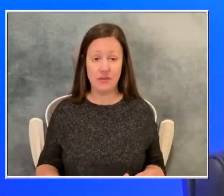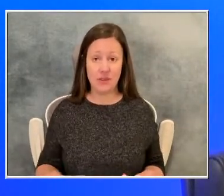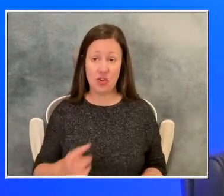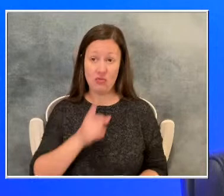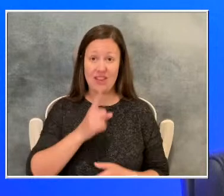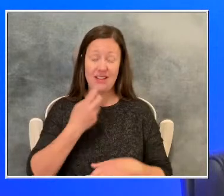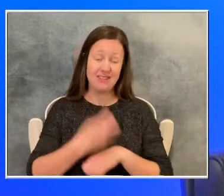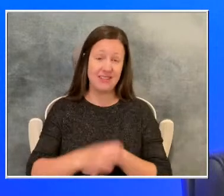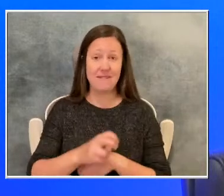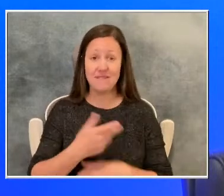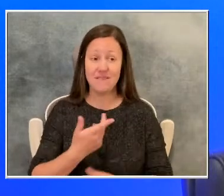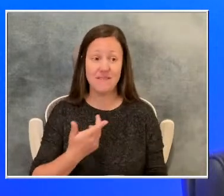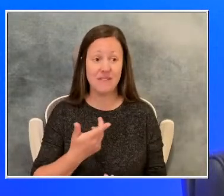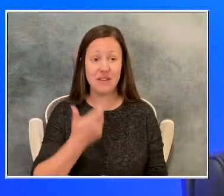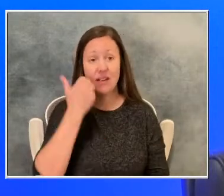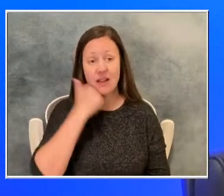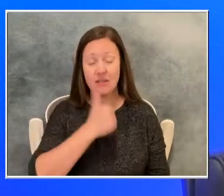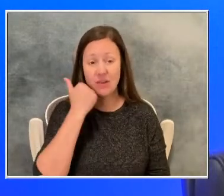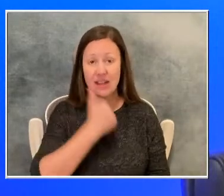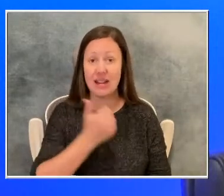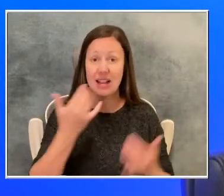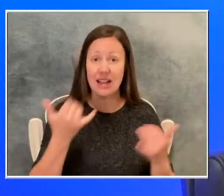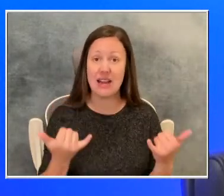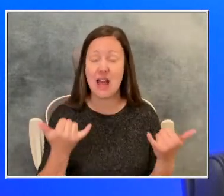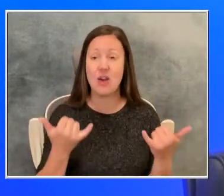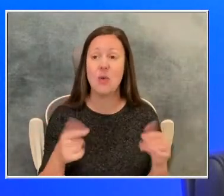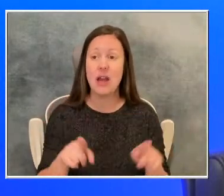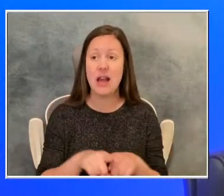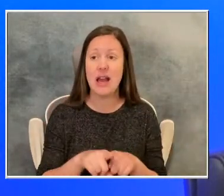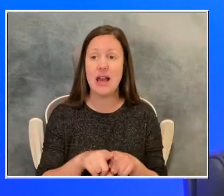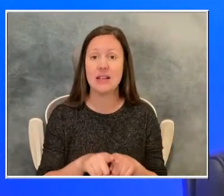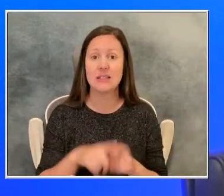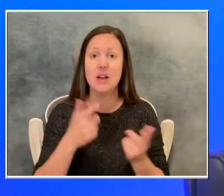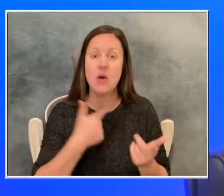every day now as I'm grateful for